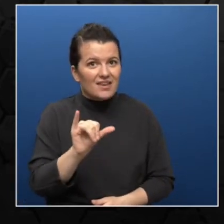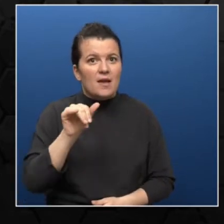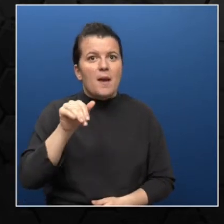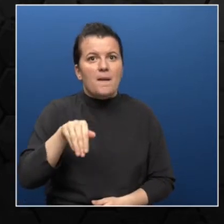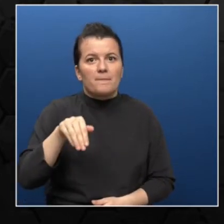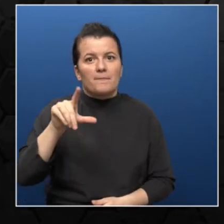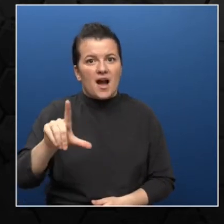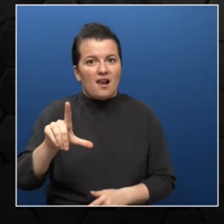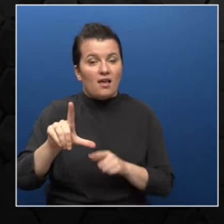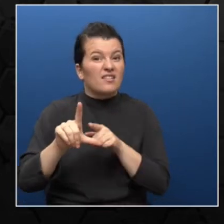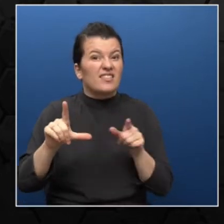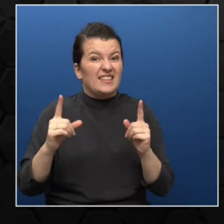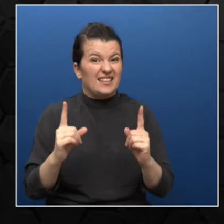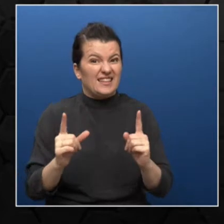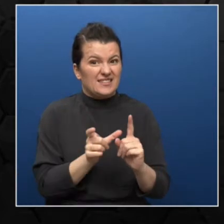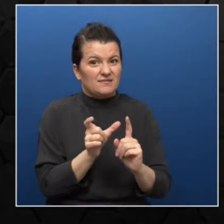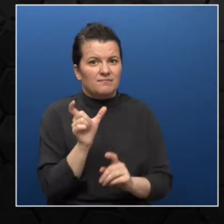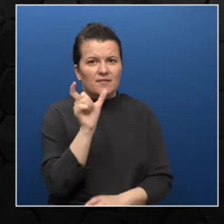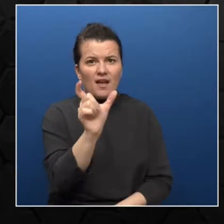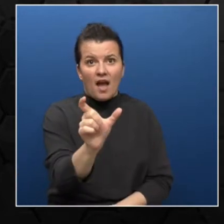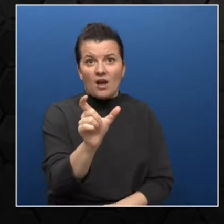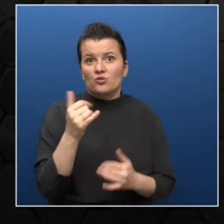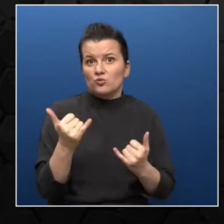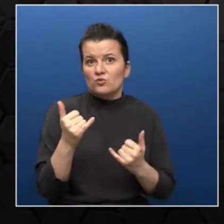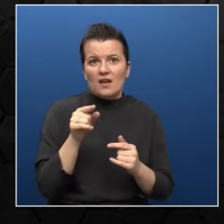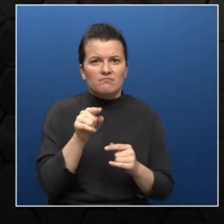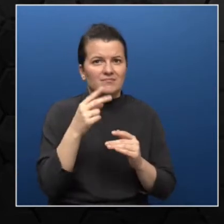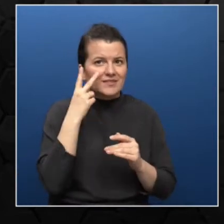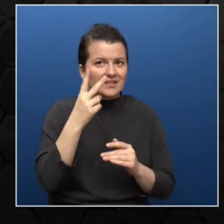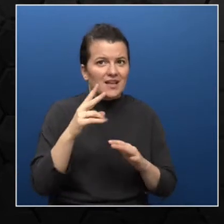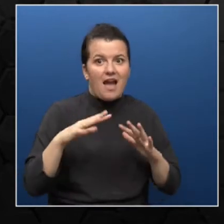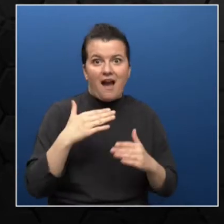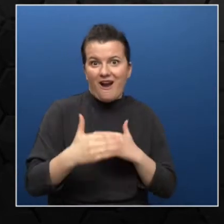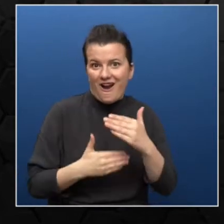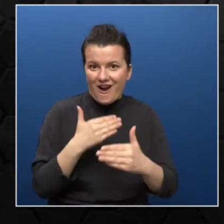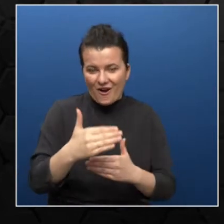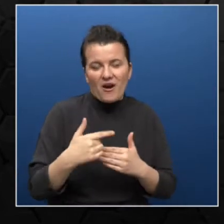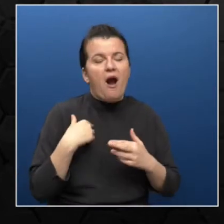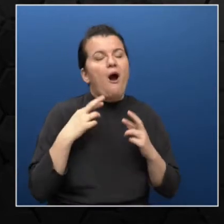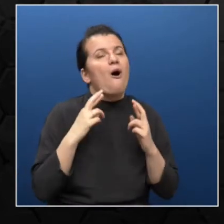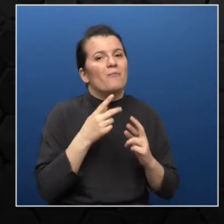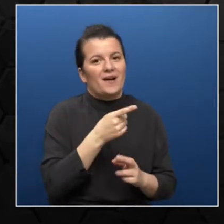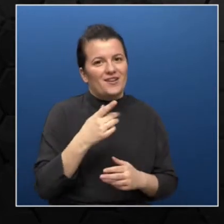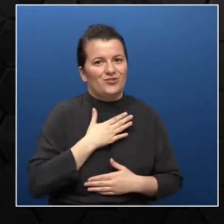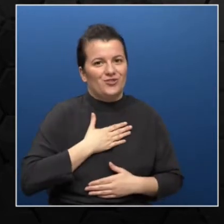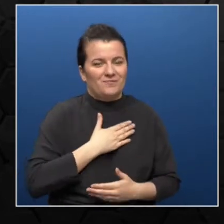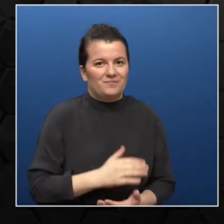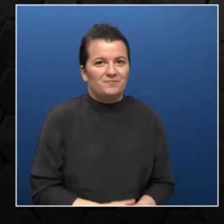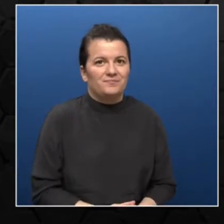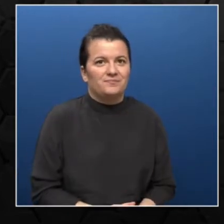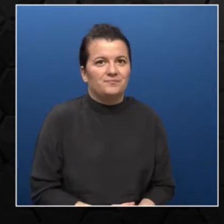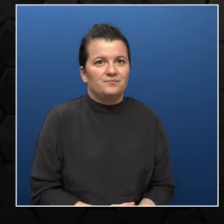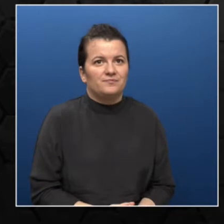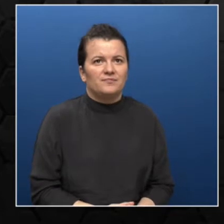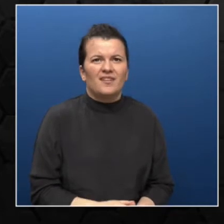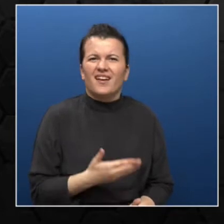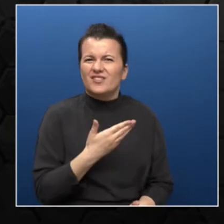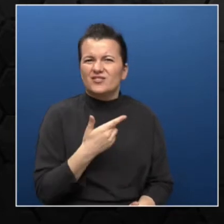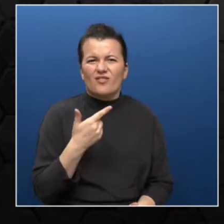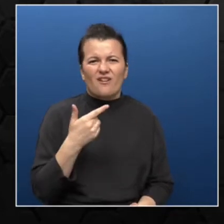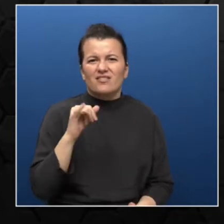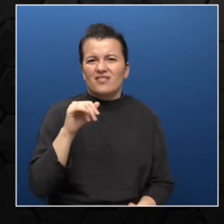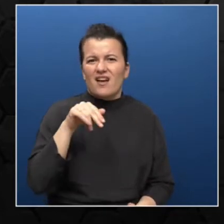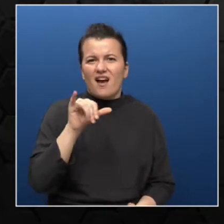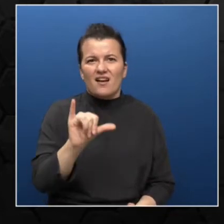I would like to, hopefully you'll be enjoying it. So the genesis of tiny machine learning for edge AI,